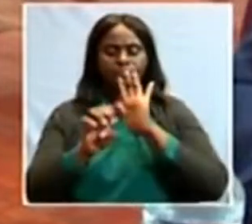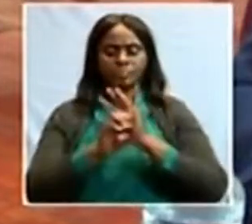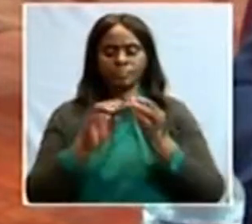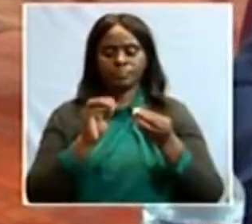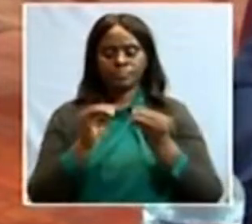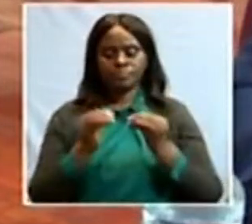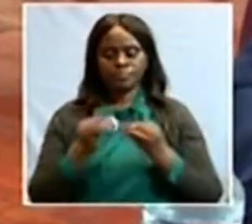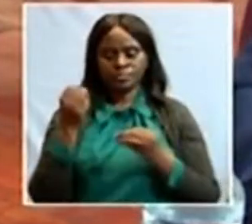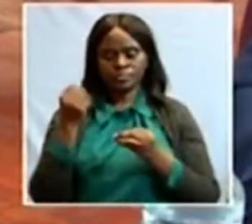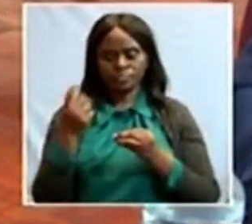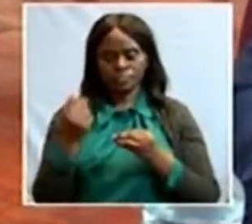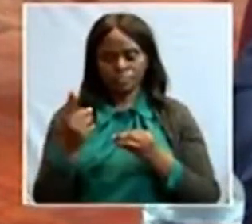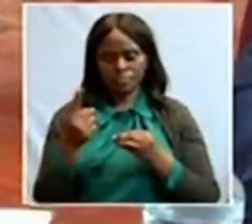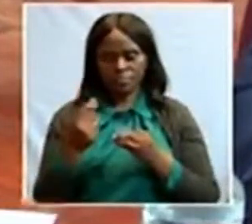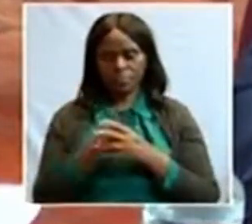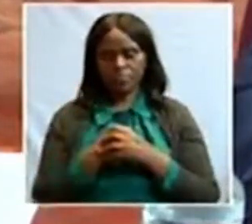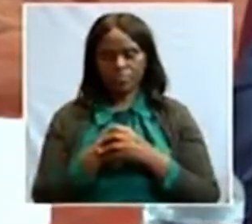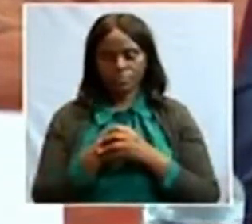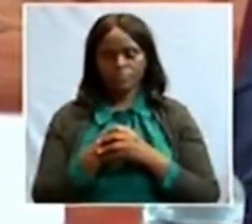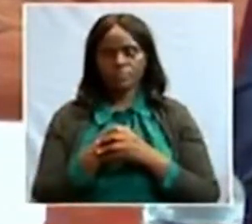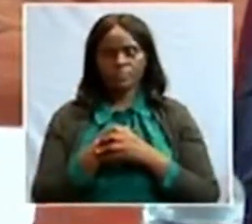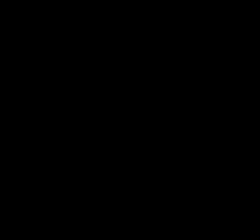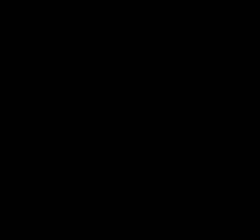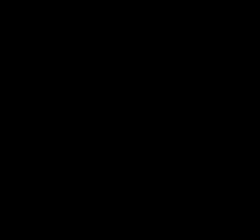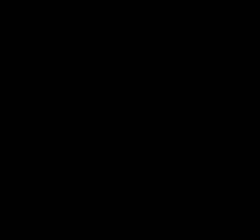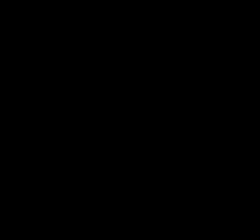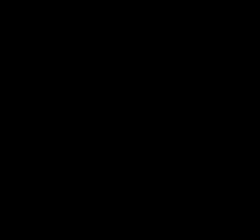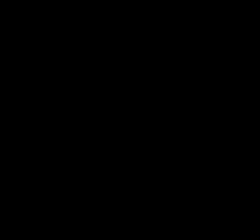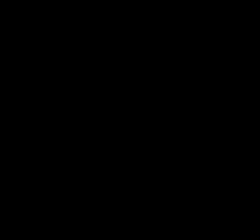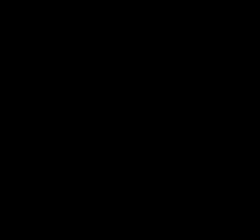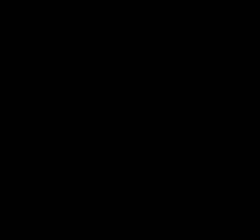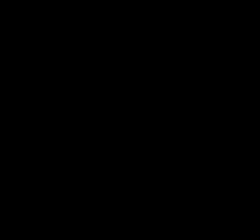11. The